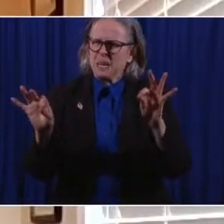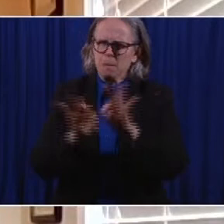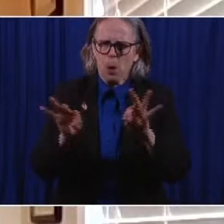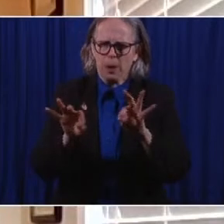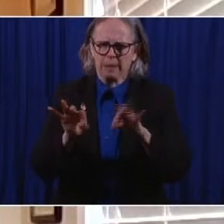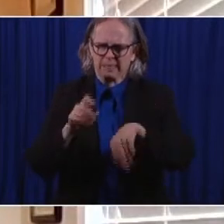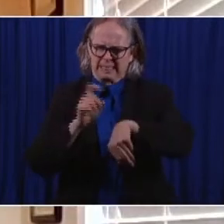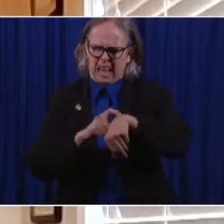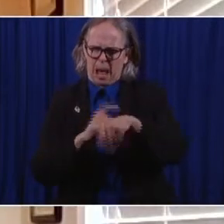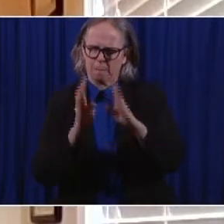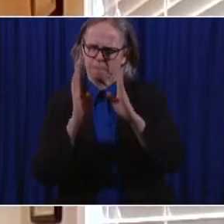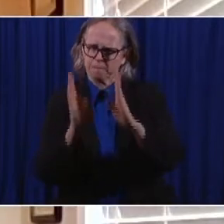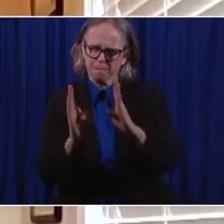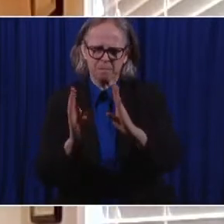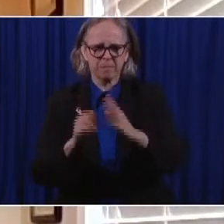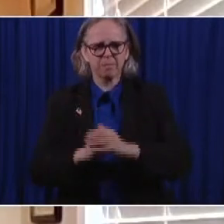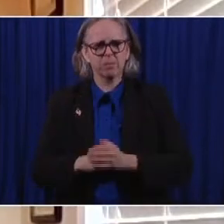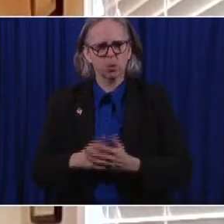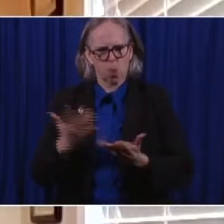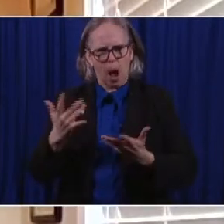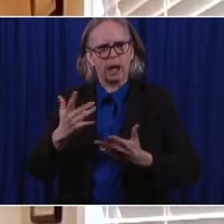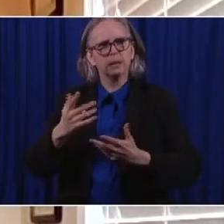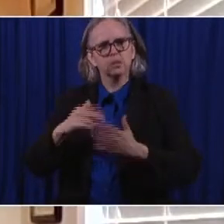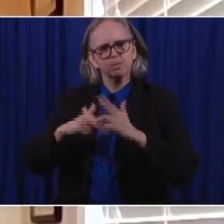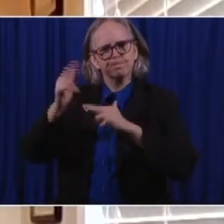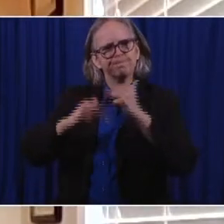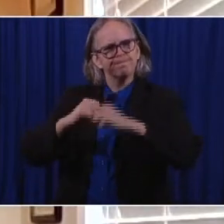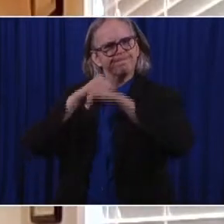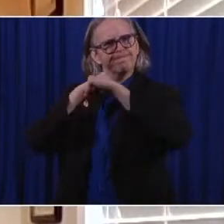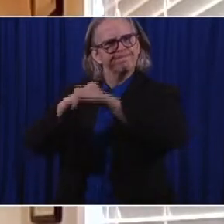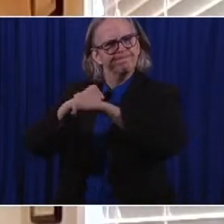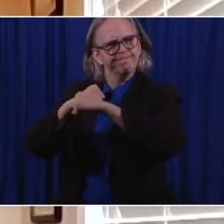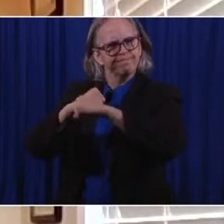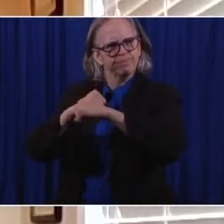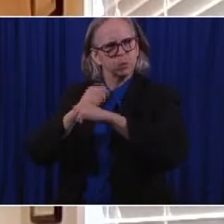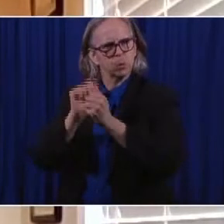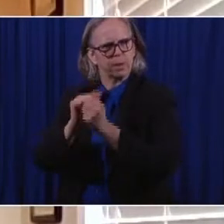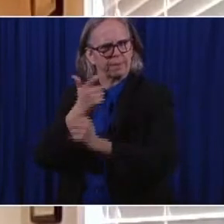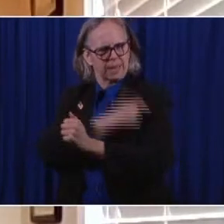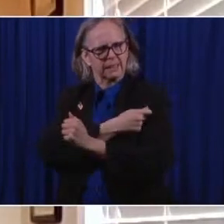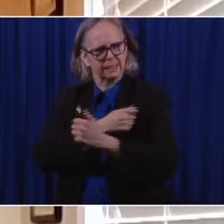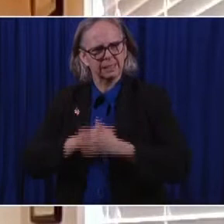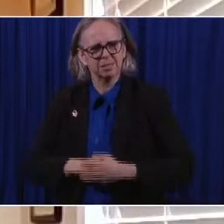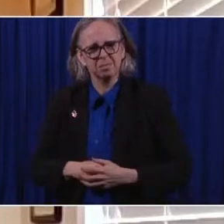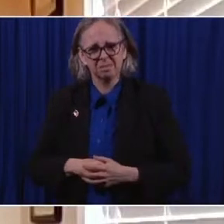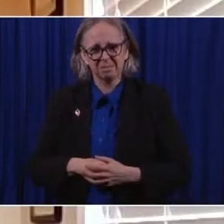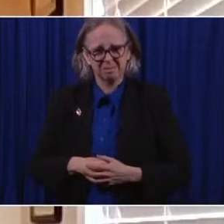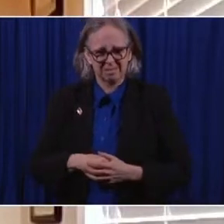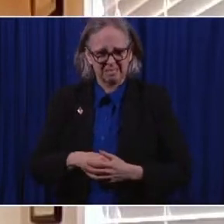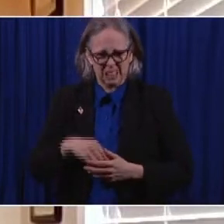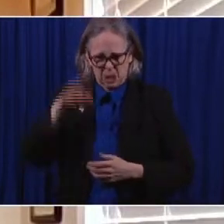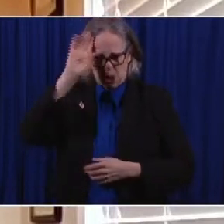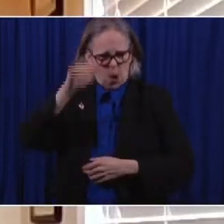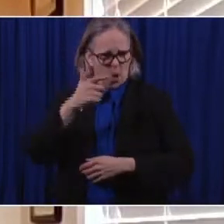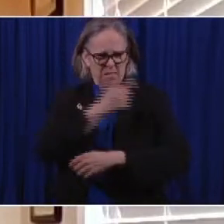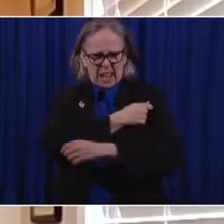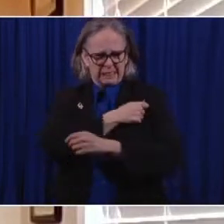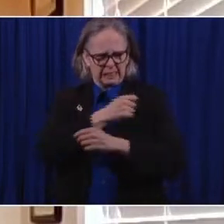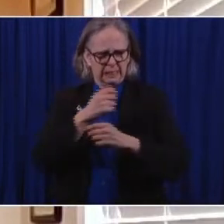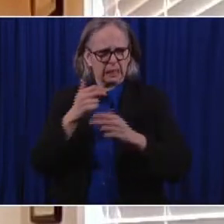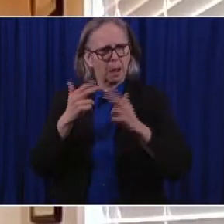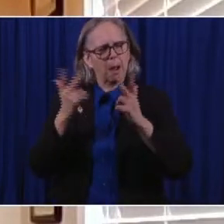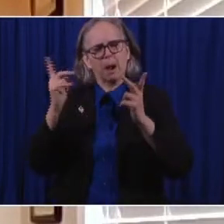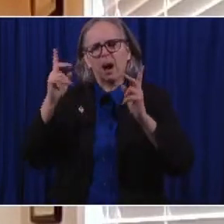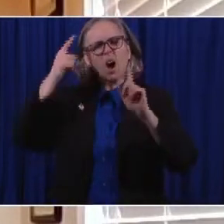we get the robust immunity that we know these vaccines are capable of producing. And we've